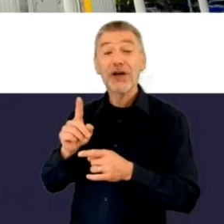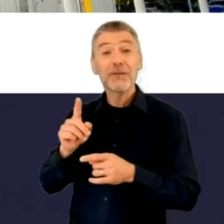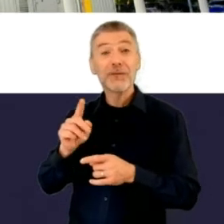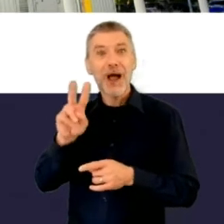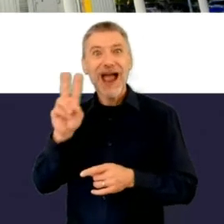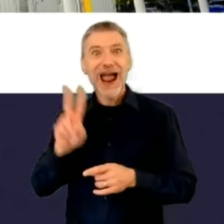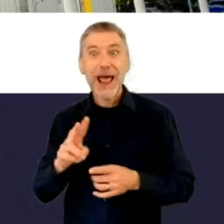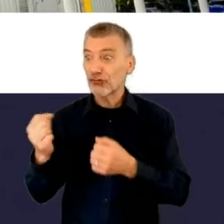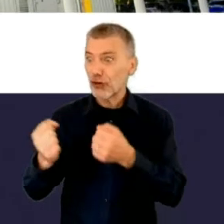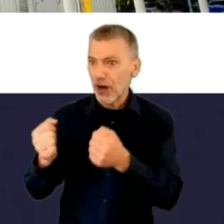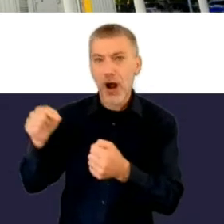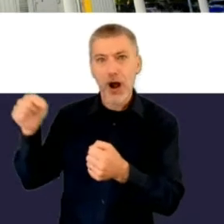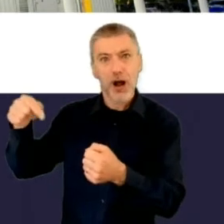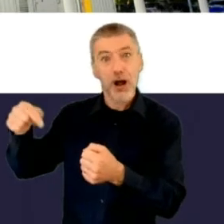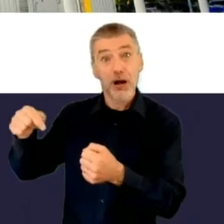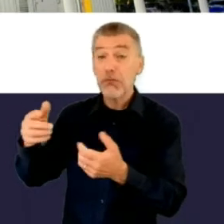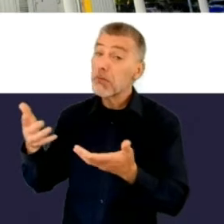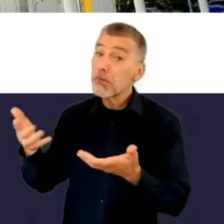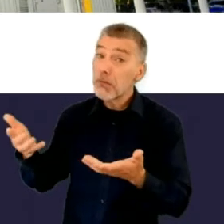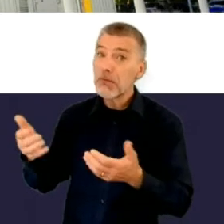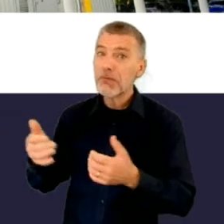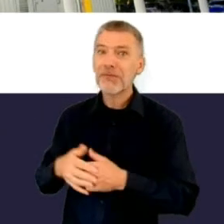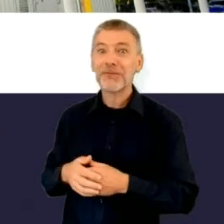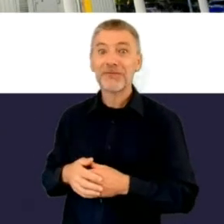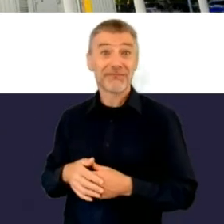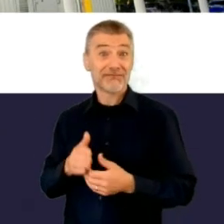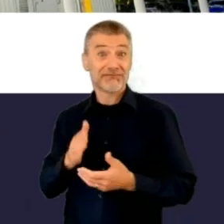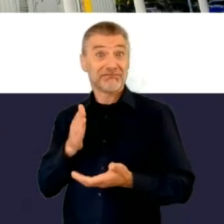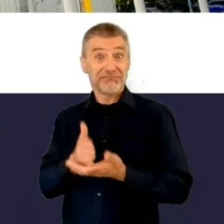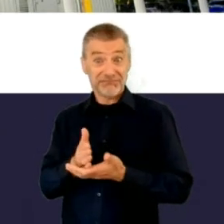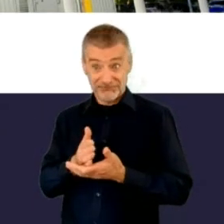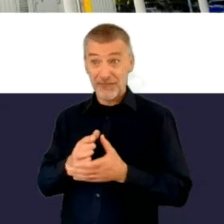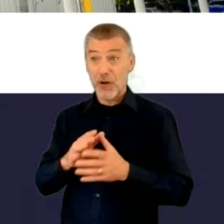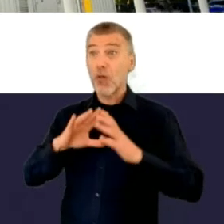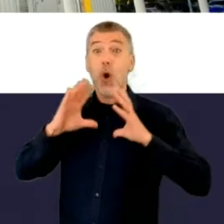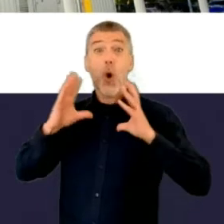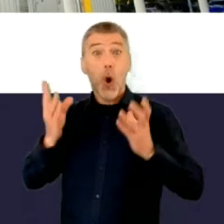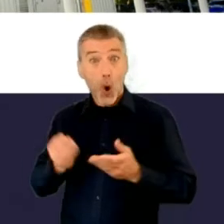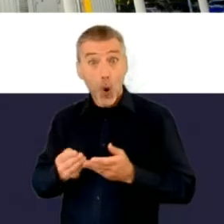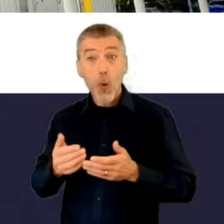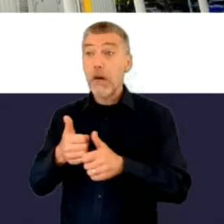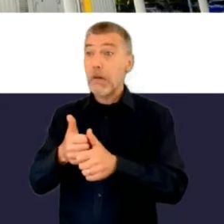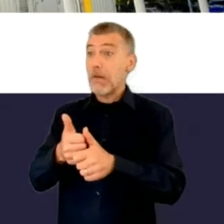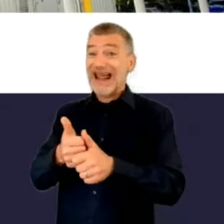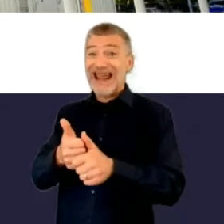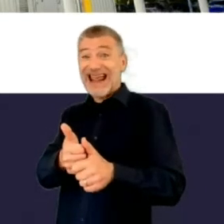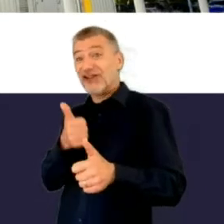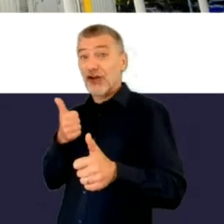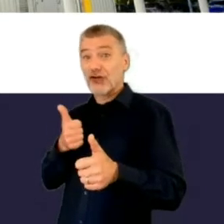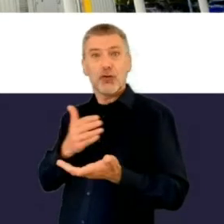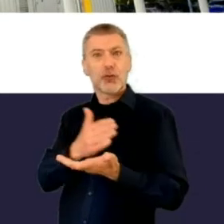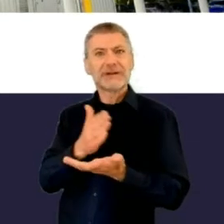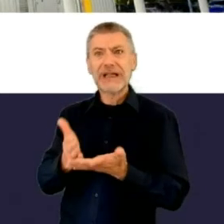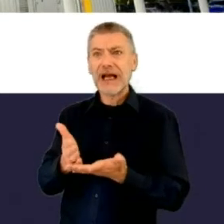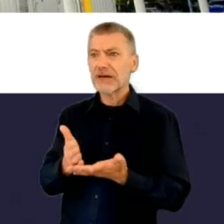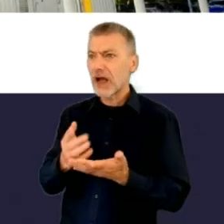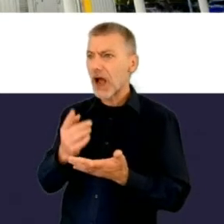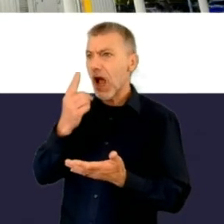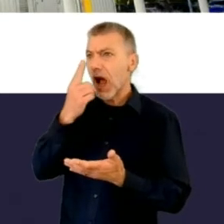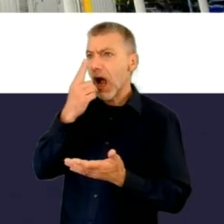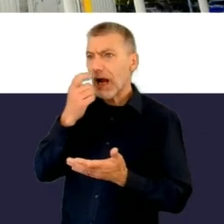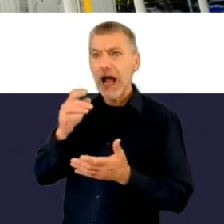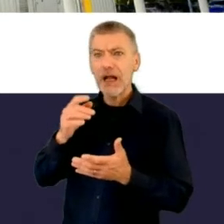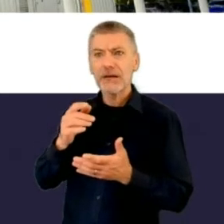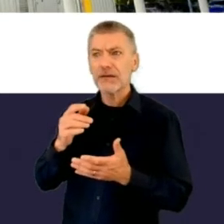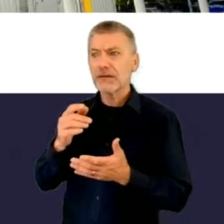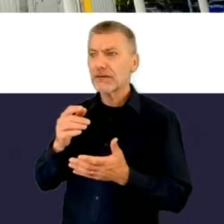car? Actually, the whole industrial sector is looking at how can we electrify the technologies that we currently